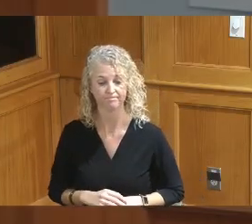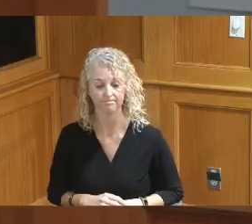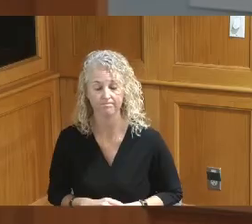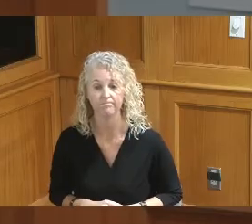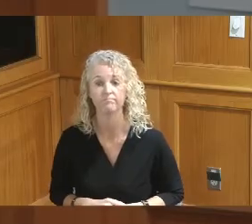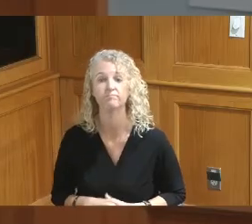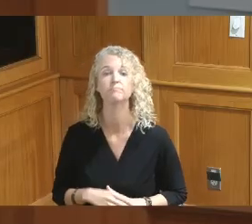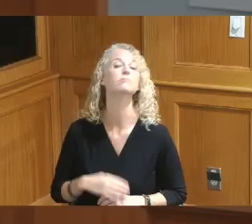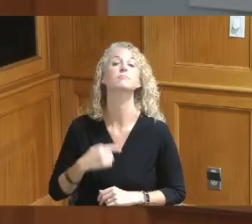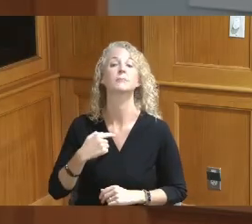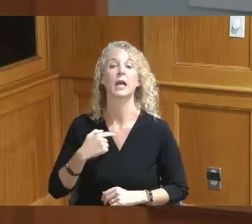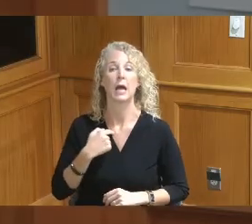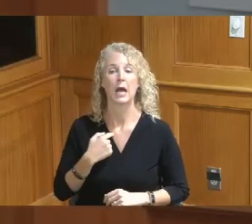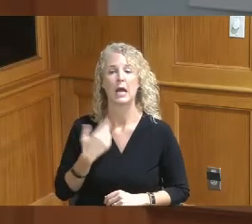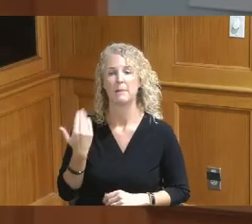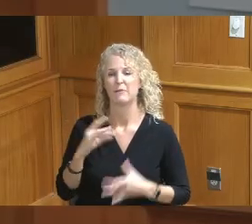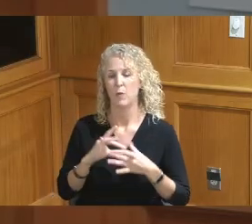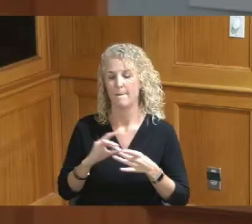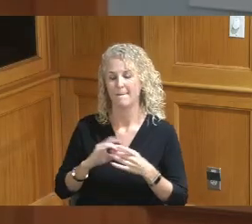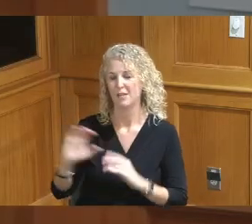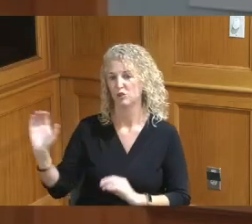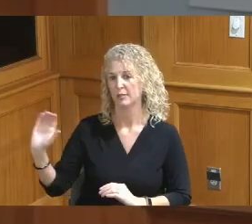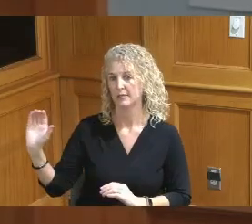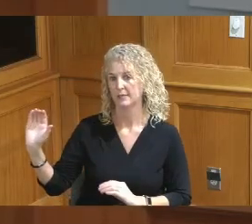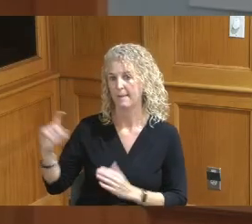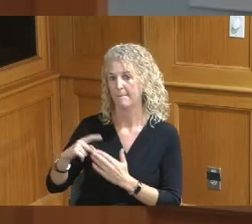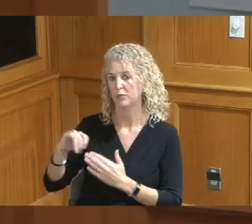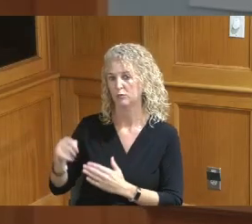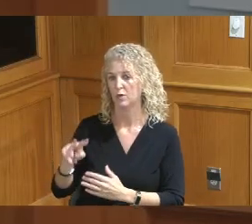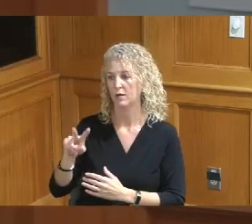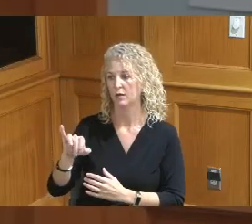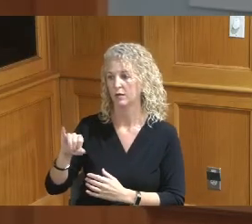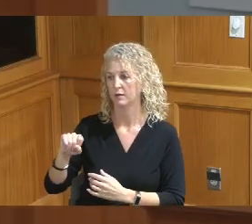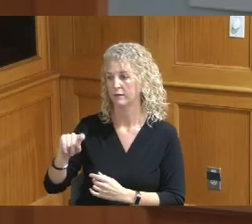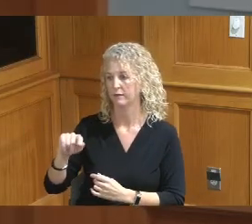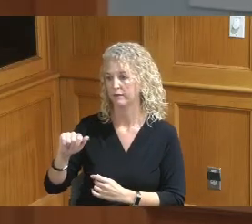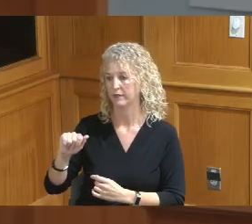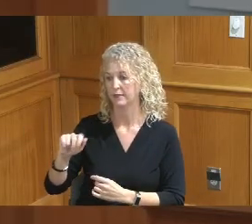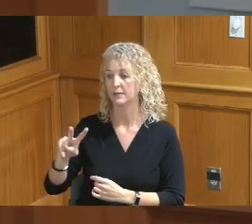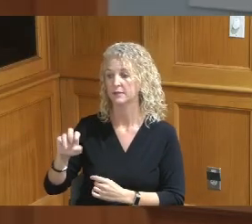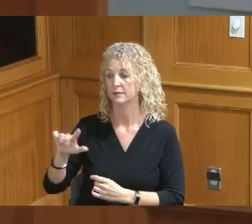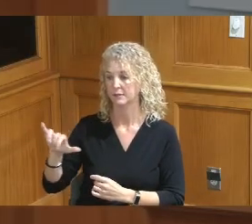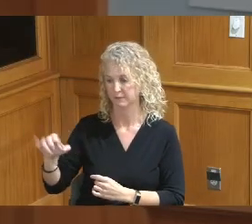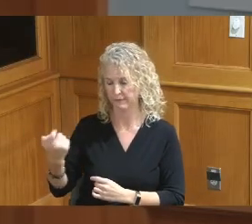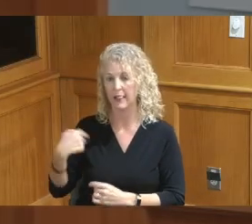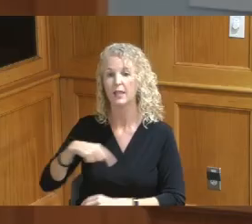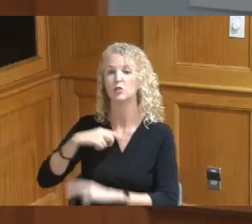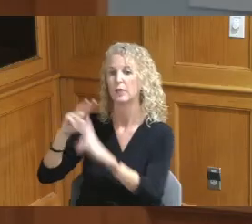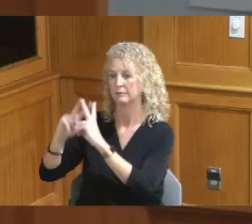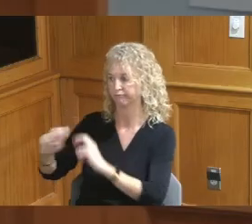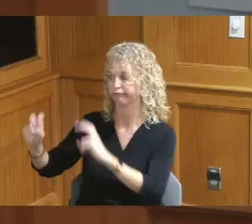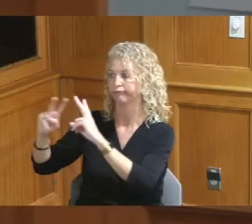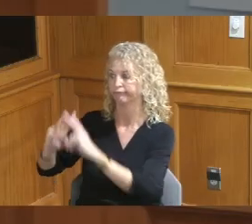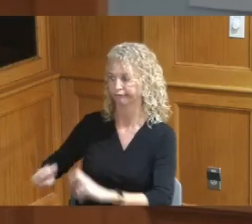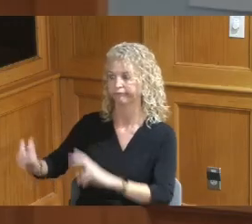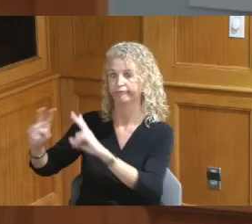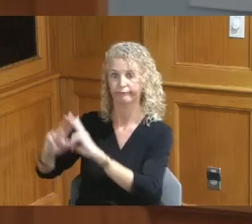did sort of indirectly mention the Columbus project, the Vista Villages project that you mentioned. That is one that we looked at and looked into a lot.